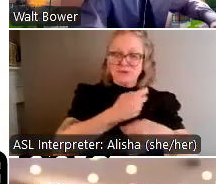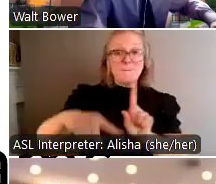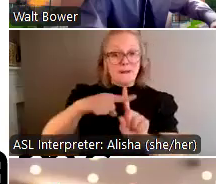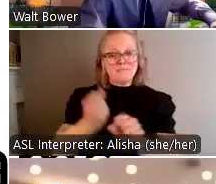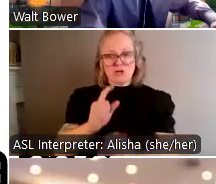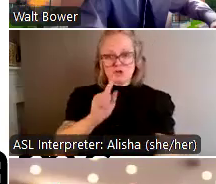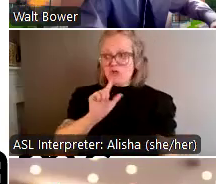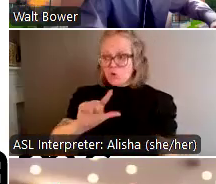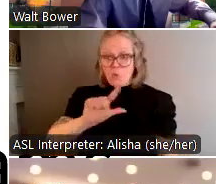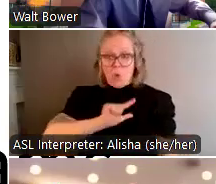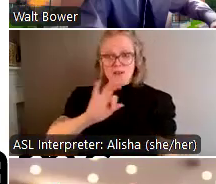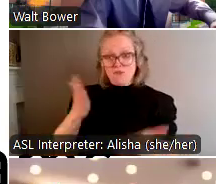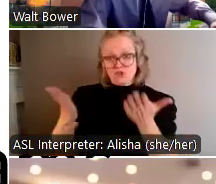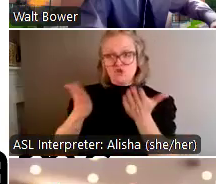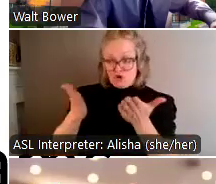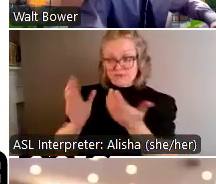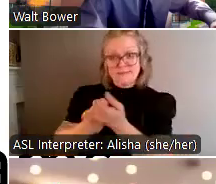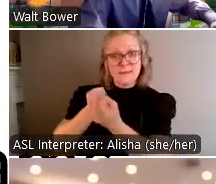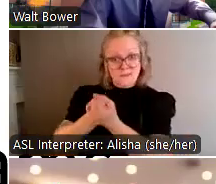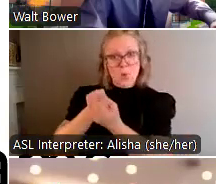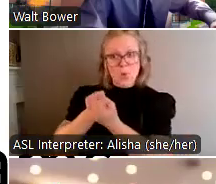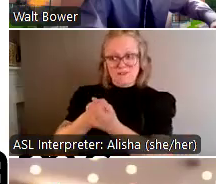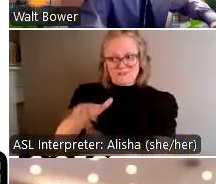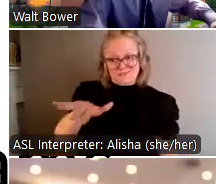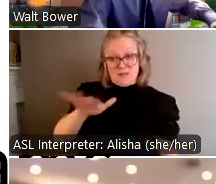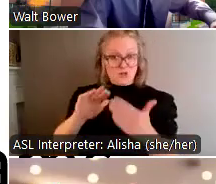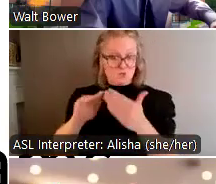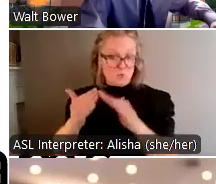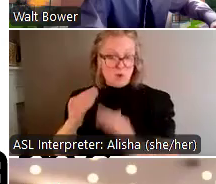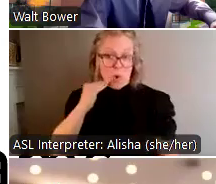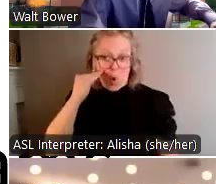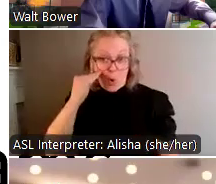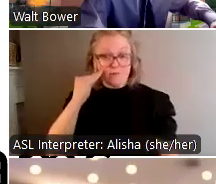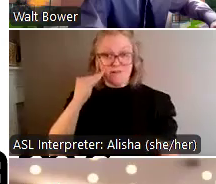of services and supports that the individual receives